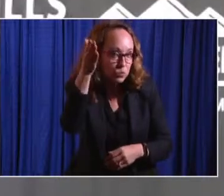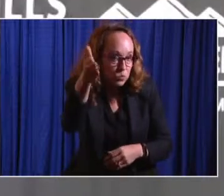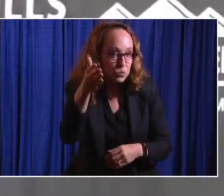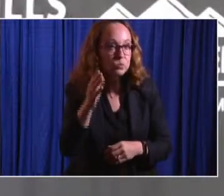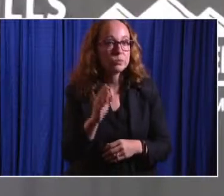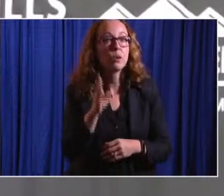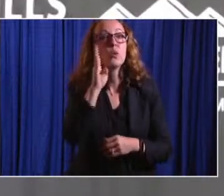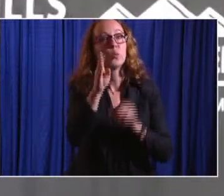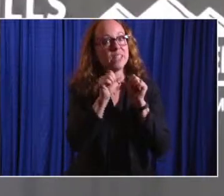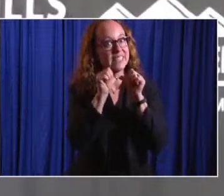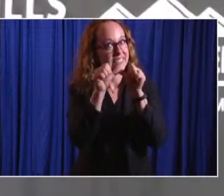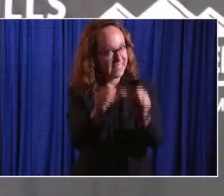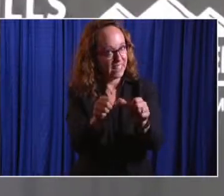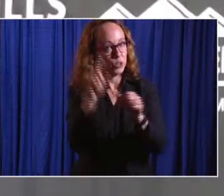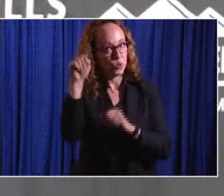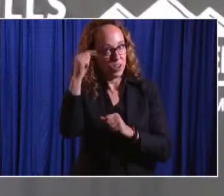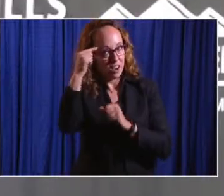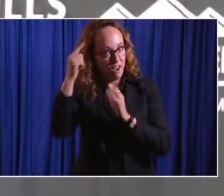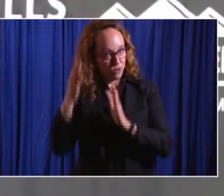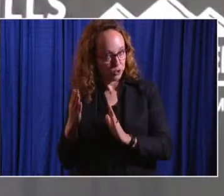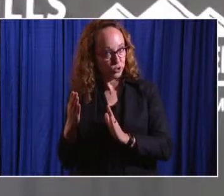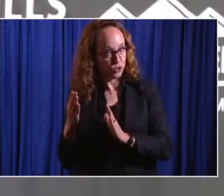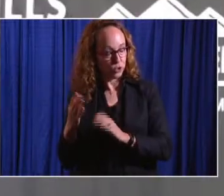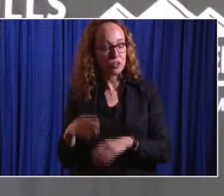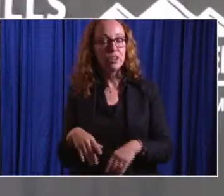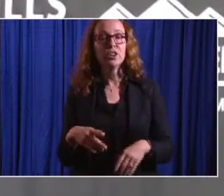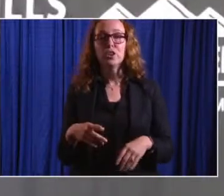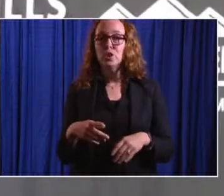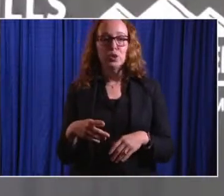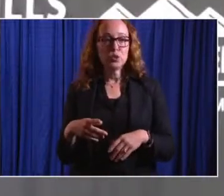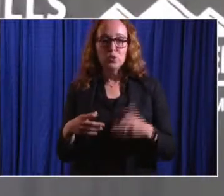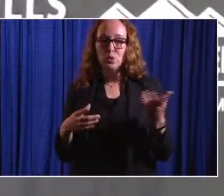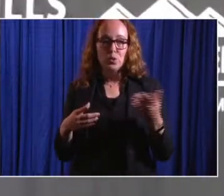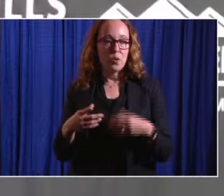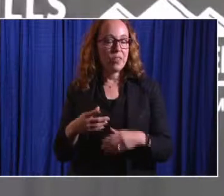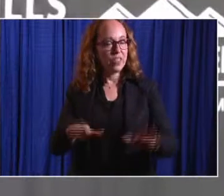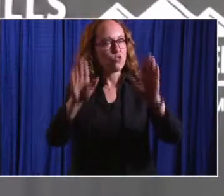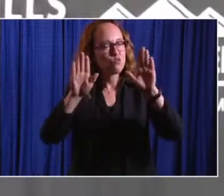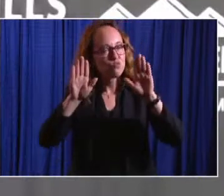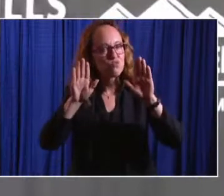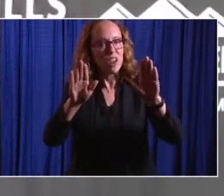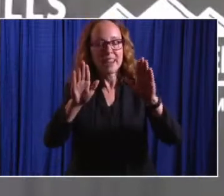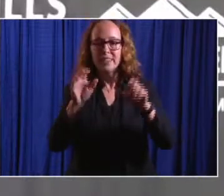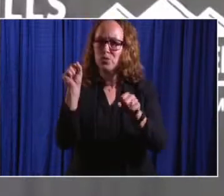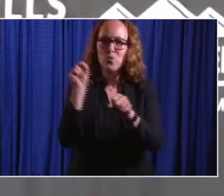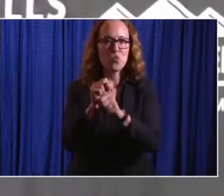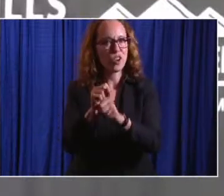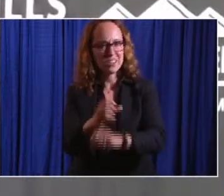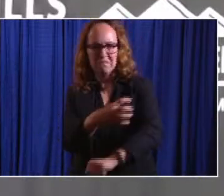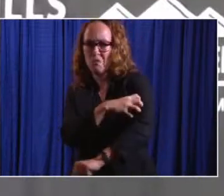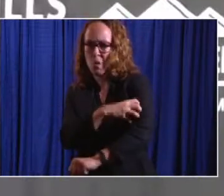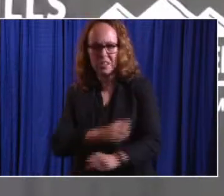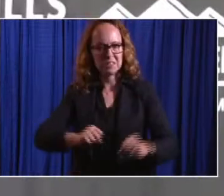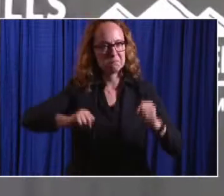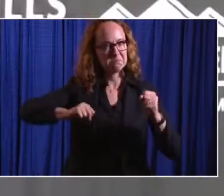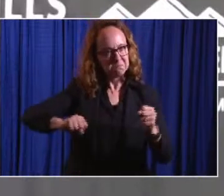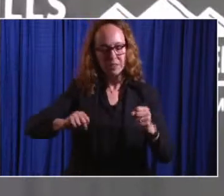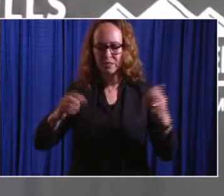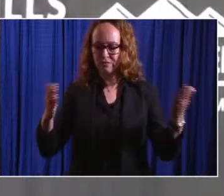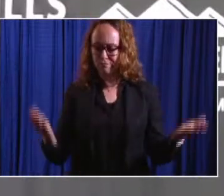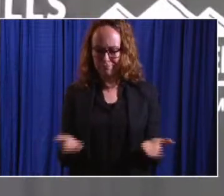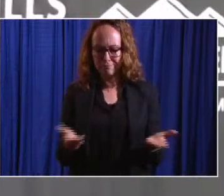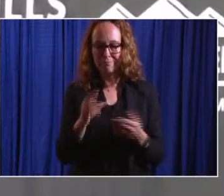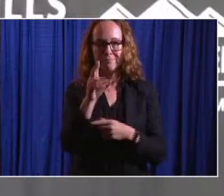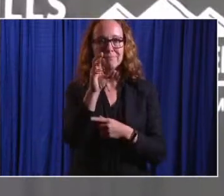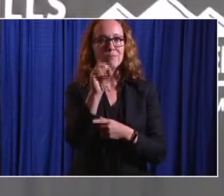continue, Governor, during In-Demand Jobs Week, of building the greatest workforce in the entire country right here in Ohio.